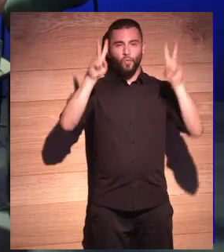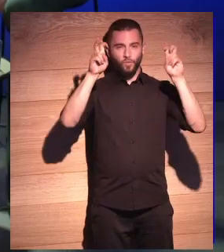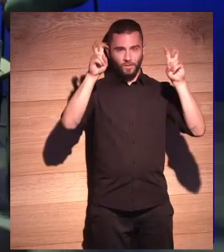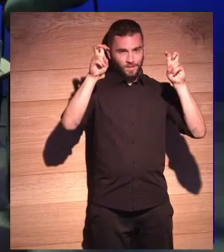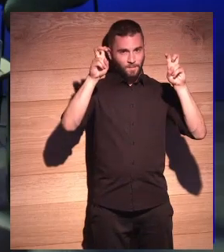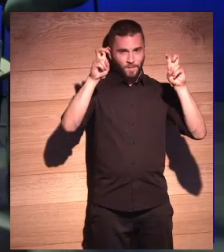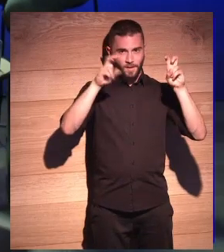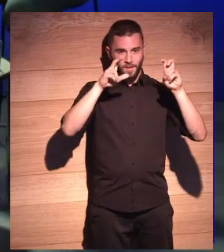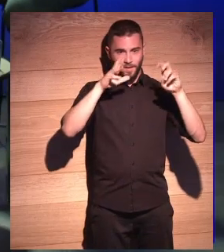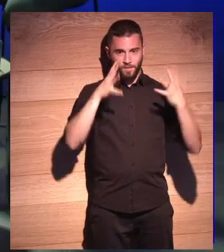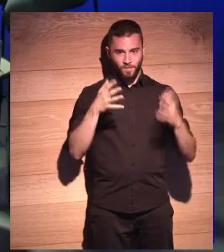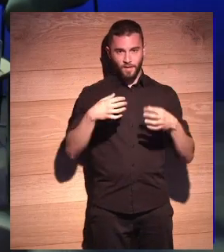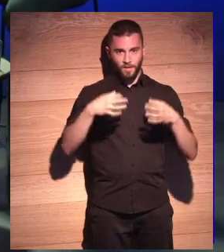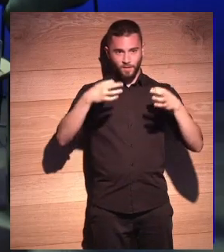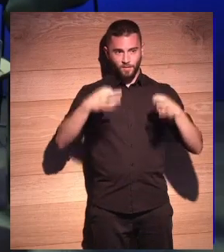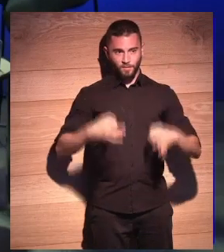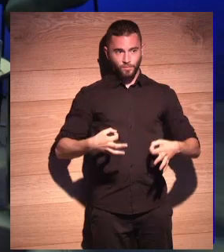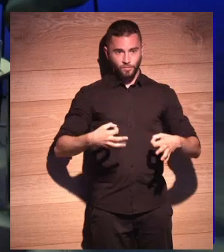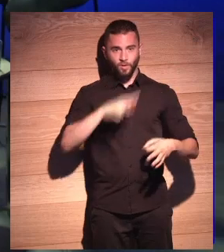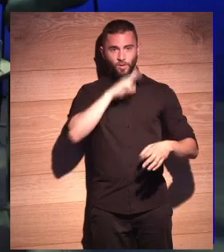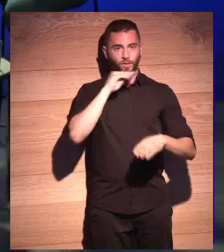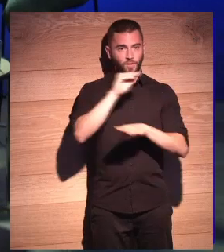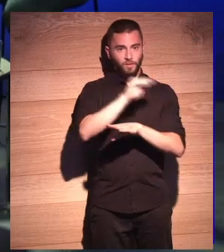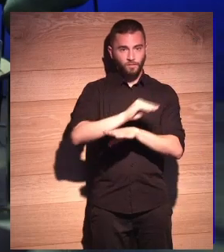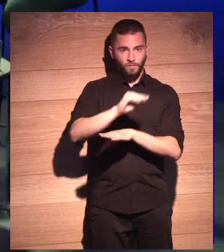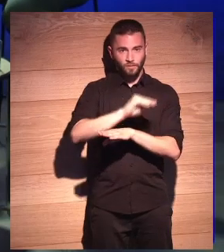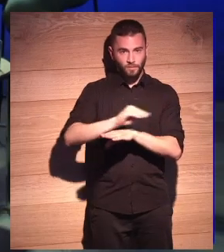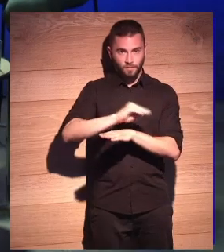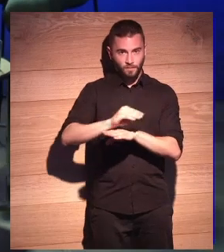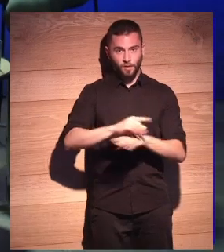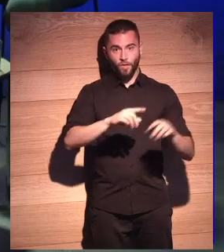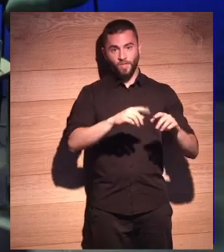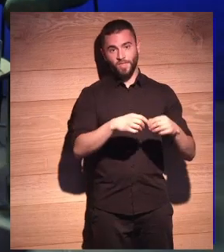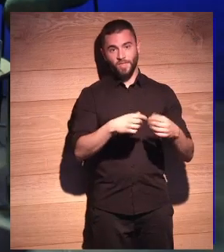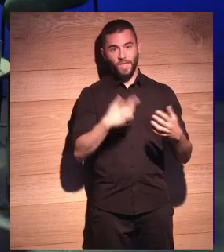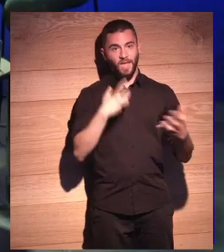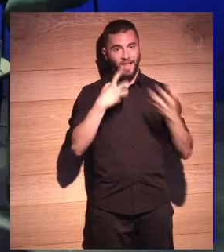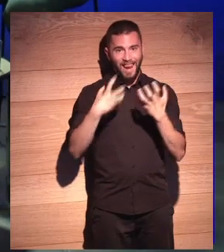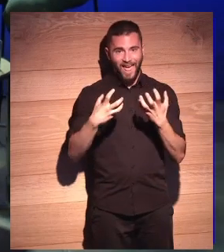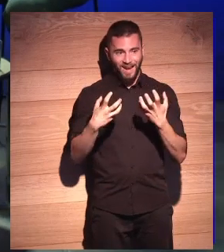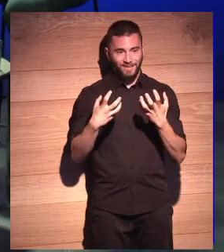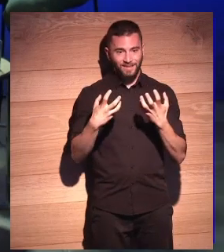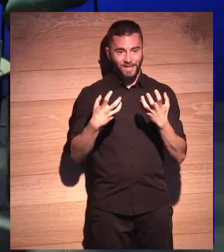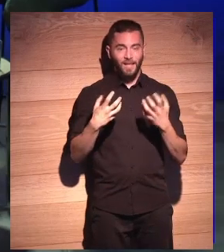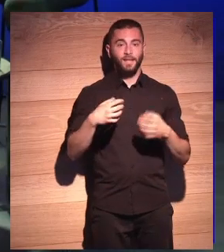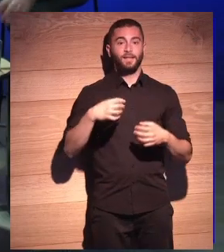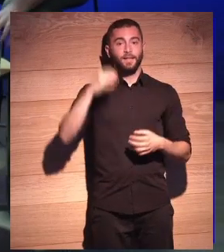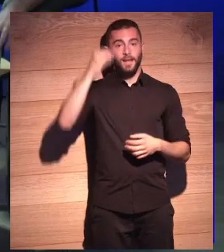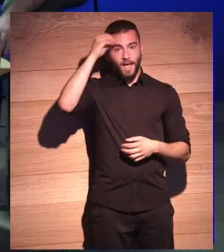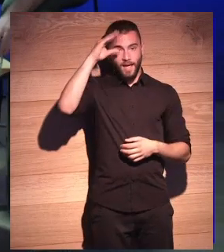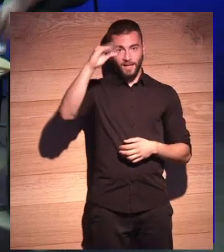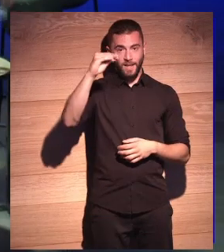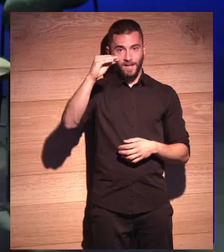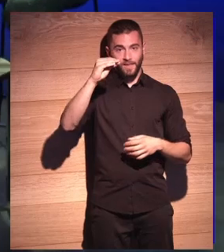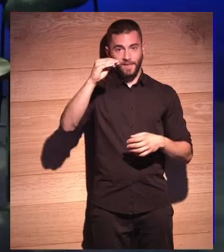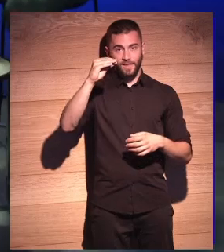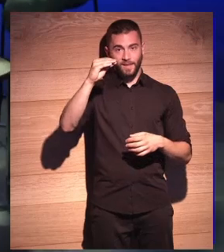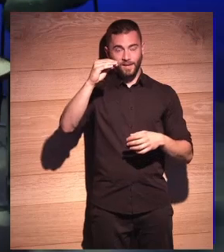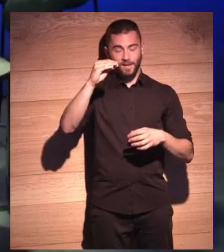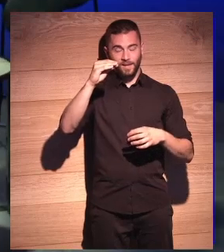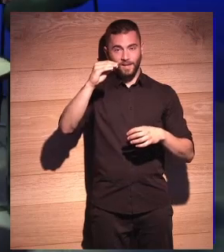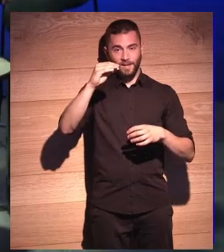No questions? Okay, so I'm going to continue with something that we were talking about preservation at the end of the work. We're talking about artificial intelligence, yes,